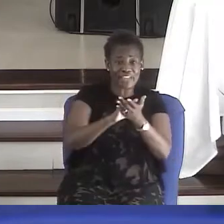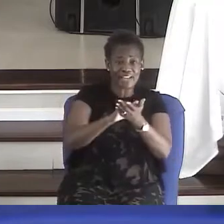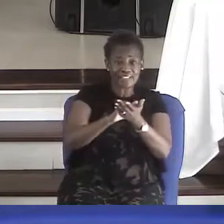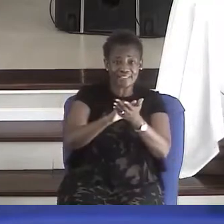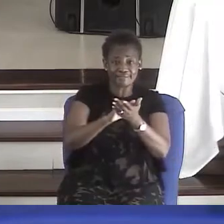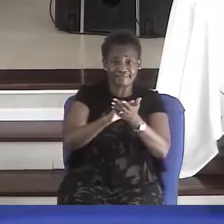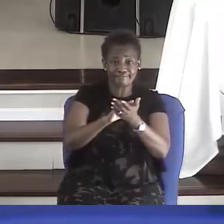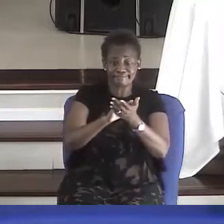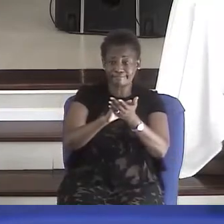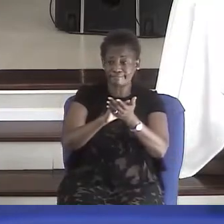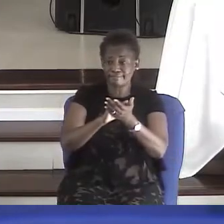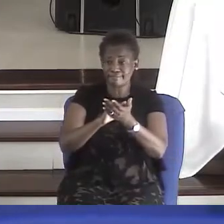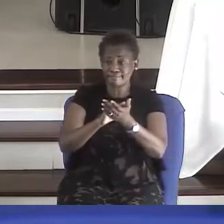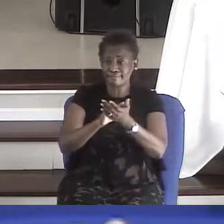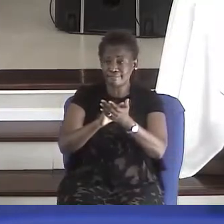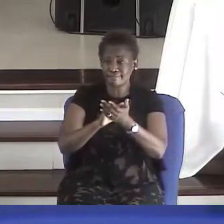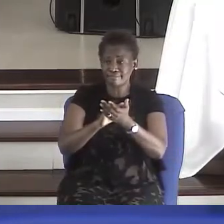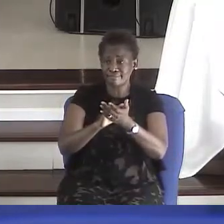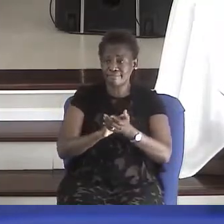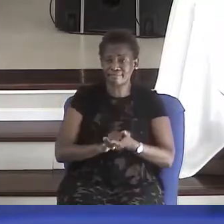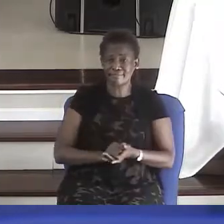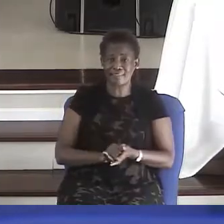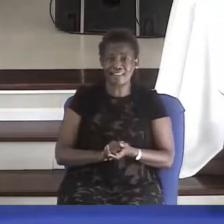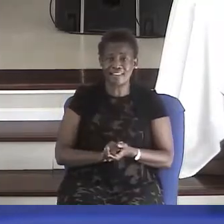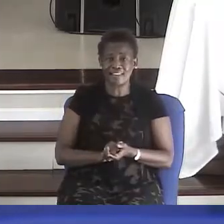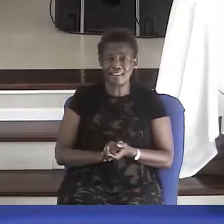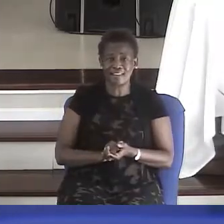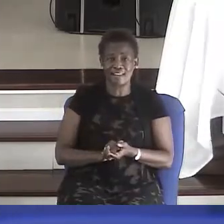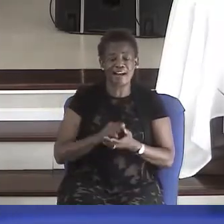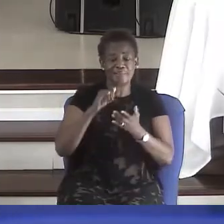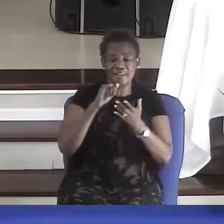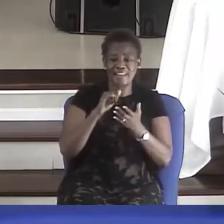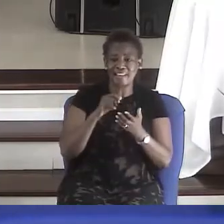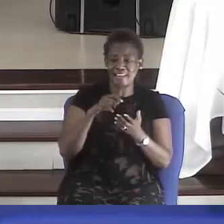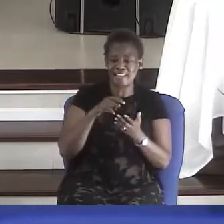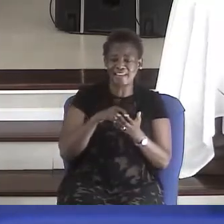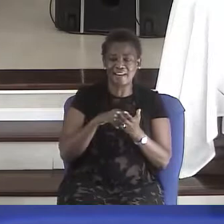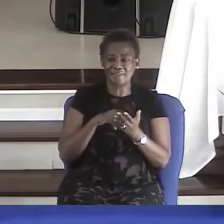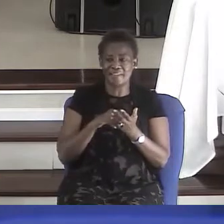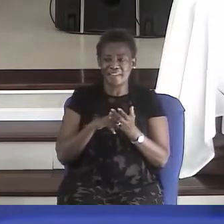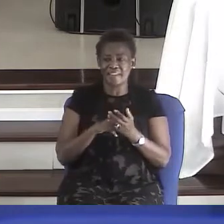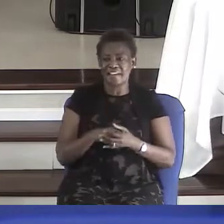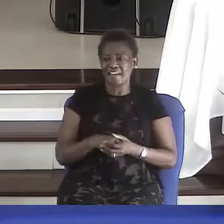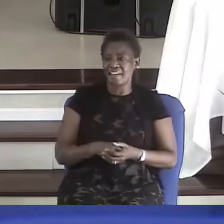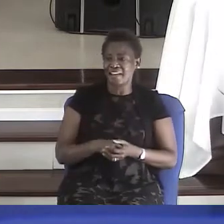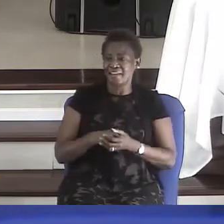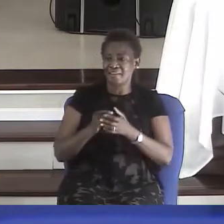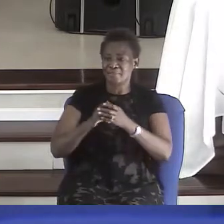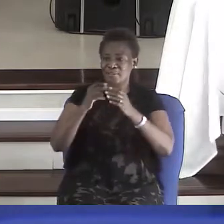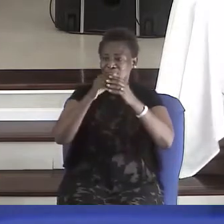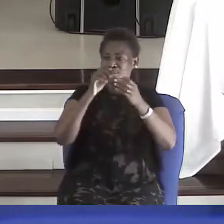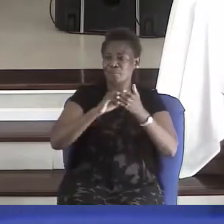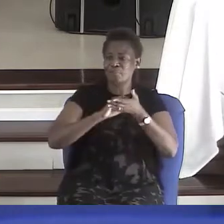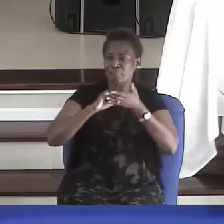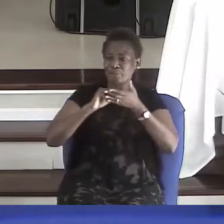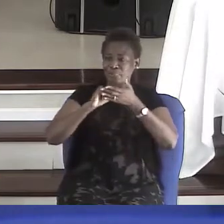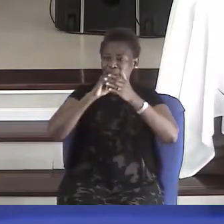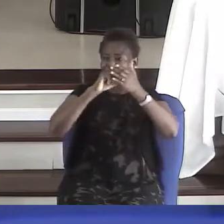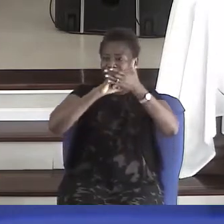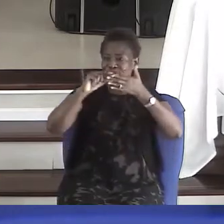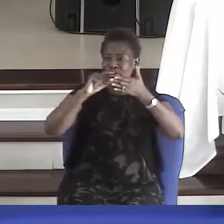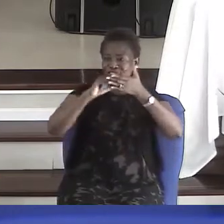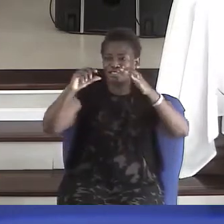old school teacher is talking about board on the screen. Let's get that verse back. Holding forth the word